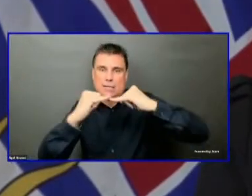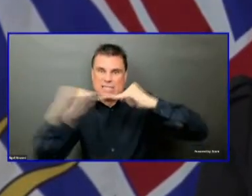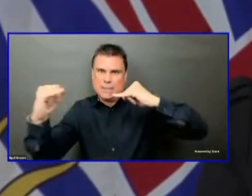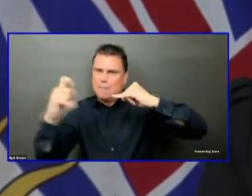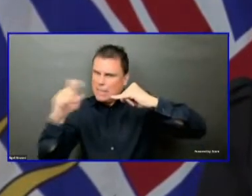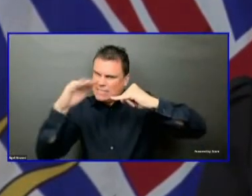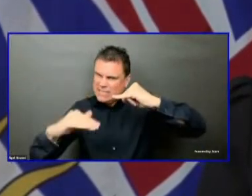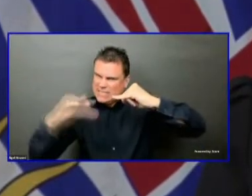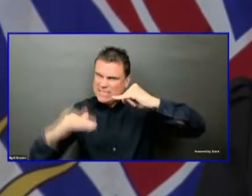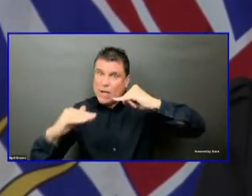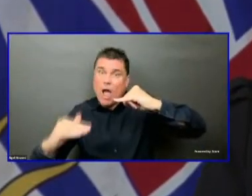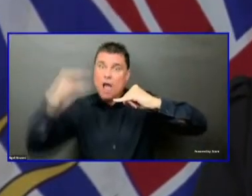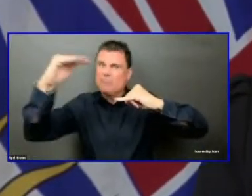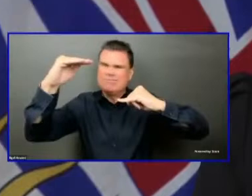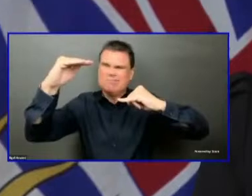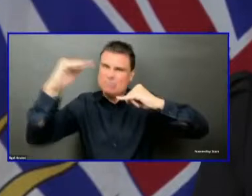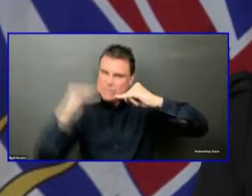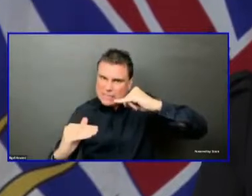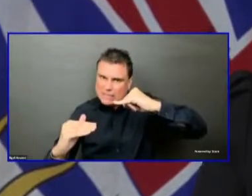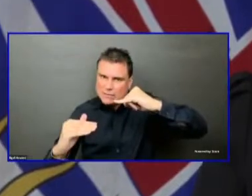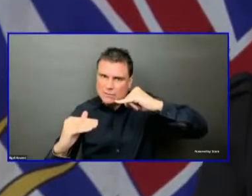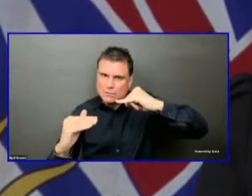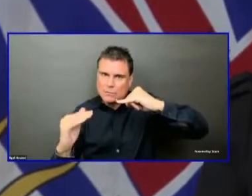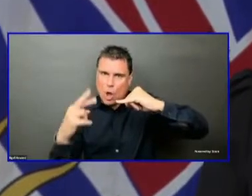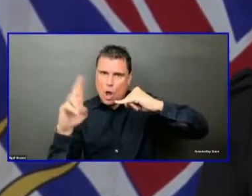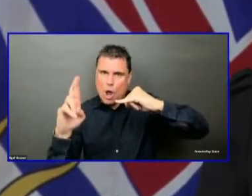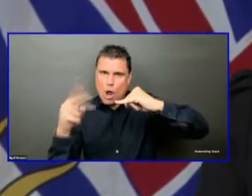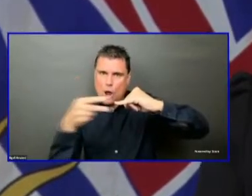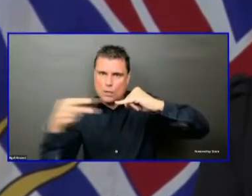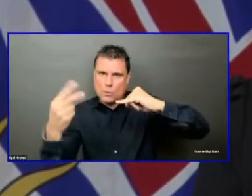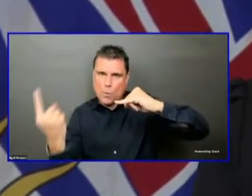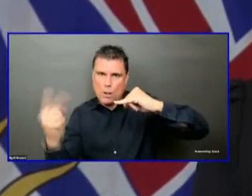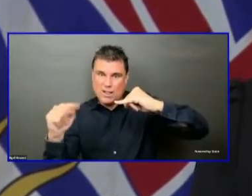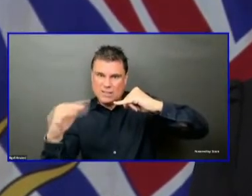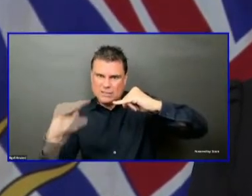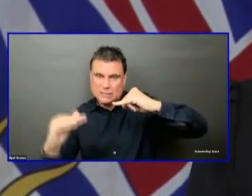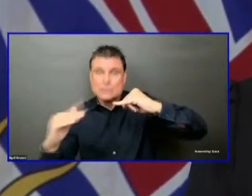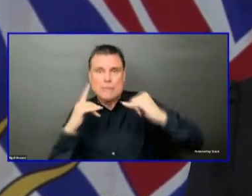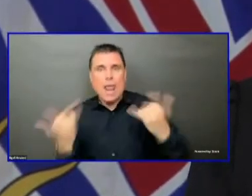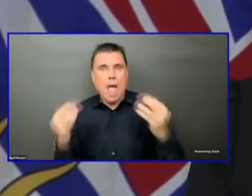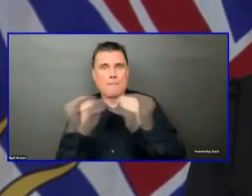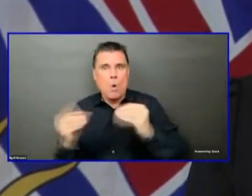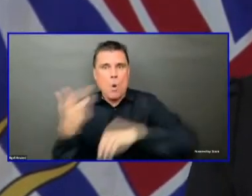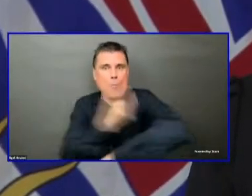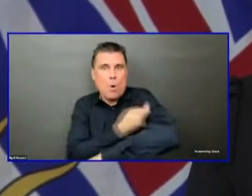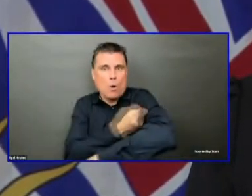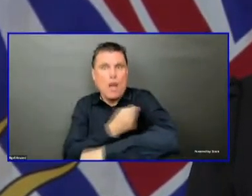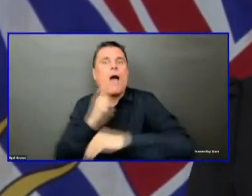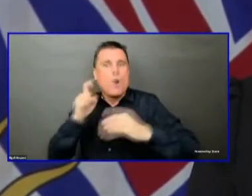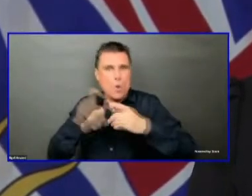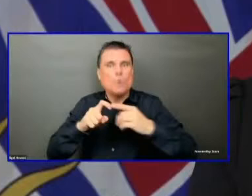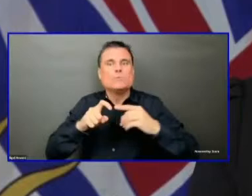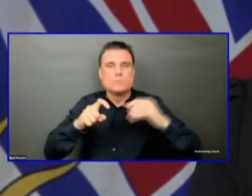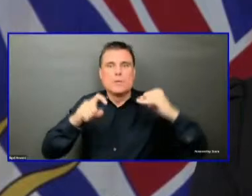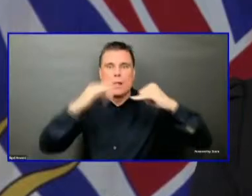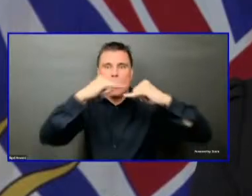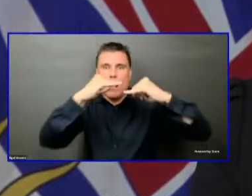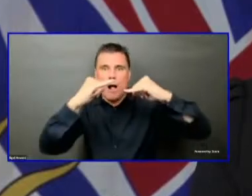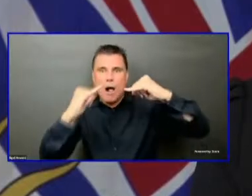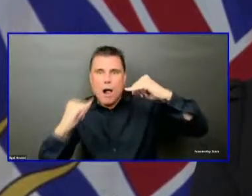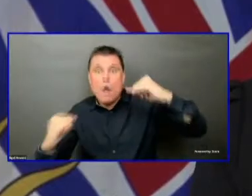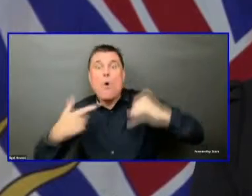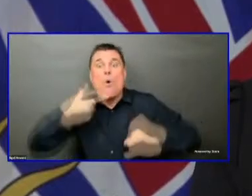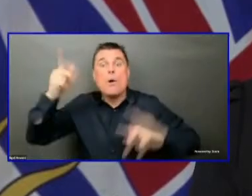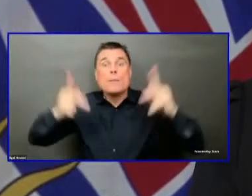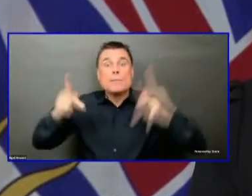a dramatic and sustained decrease in illness amongst our most elderly and susceptible to severe